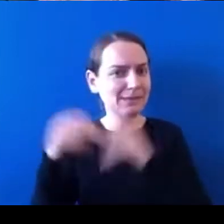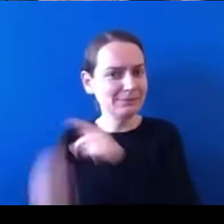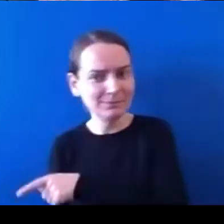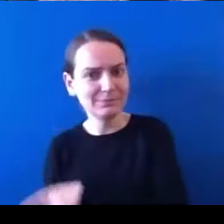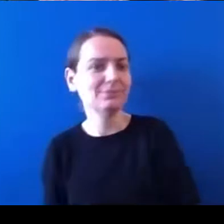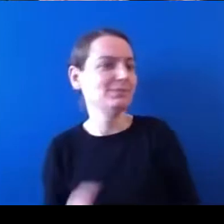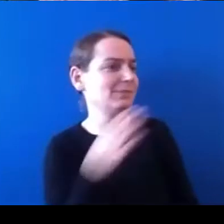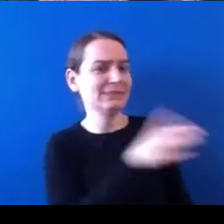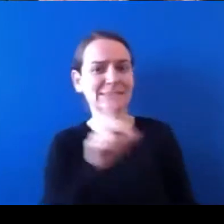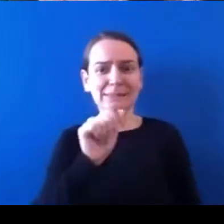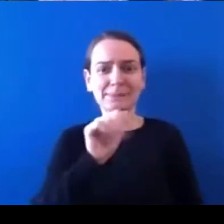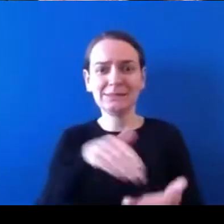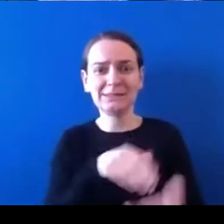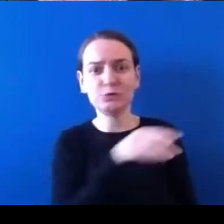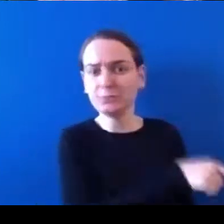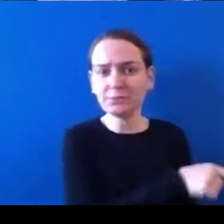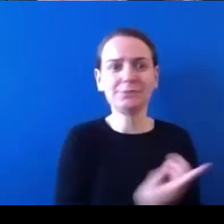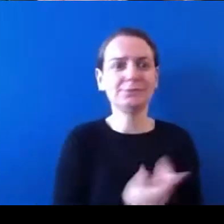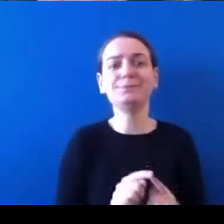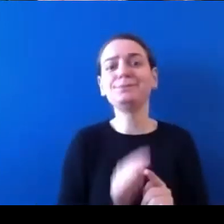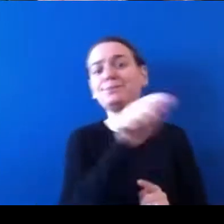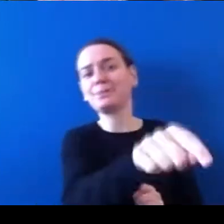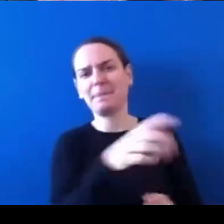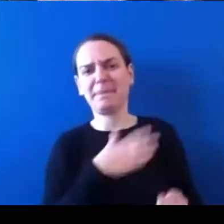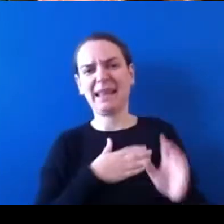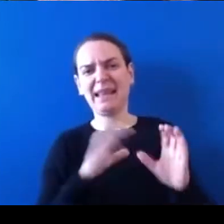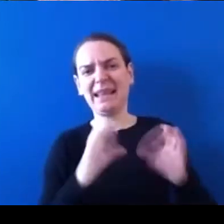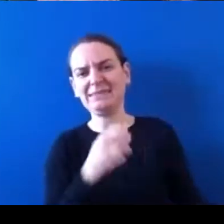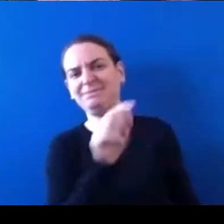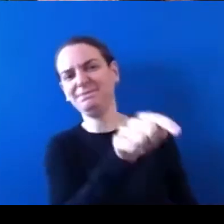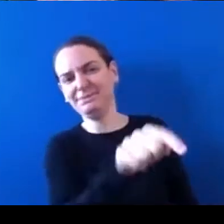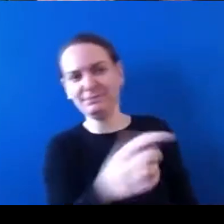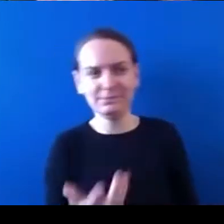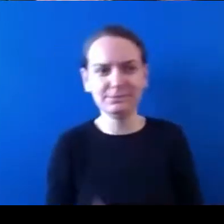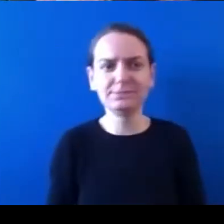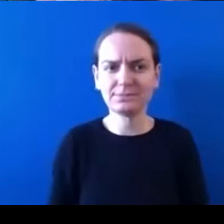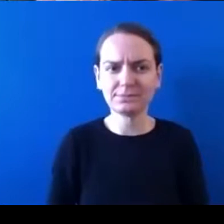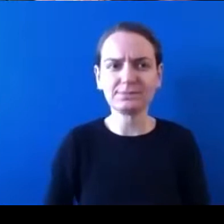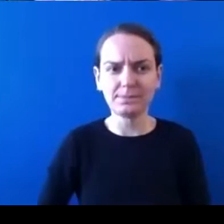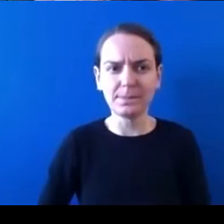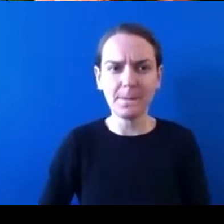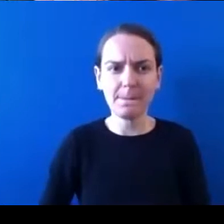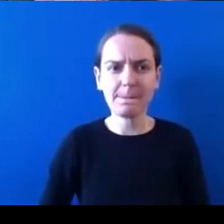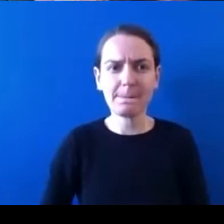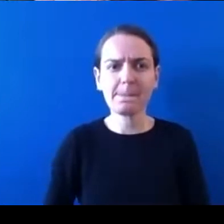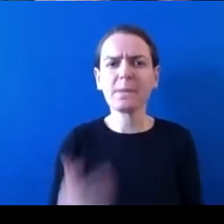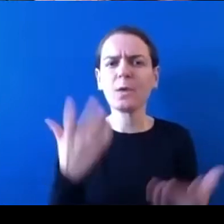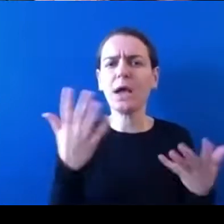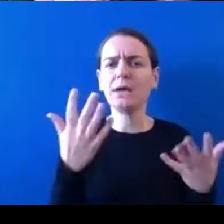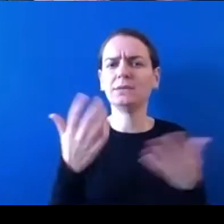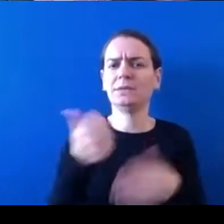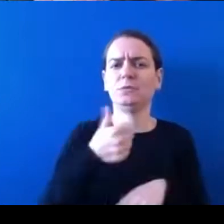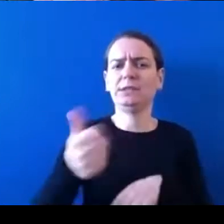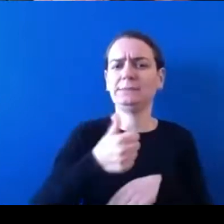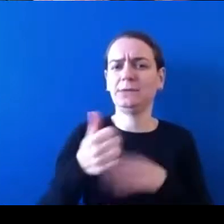What are the pedestrian and walking routes? And one thing to check for the winter months is, what are their